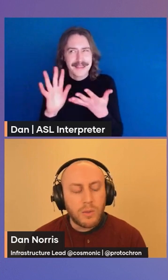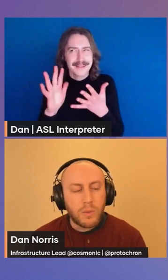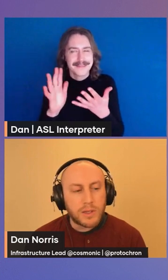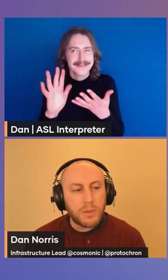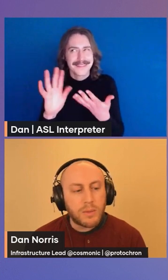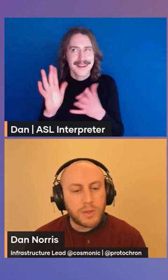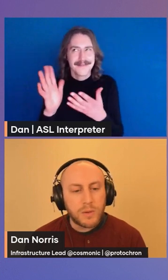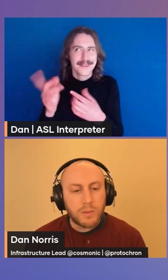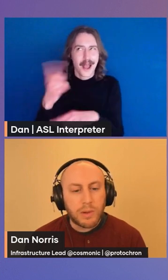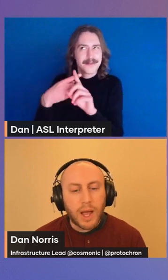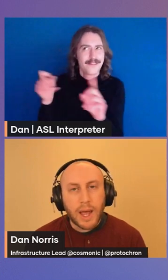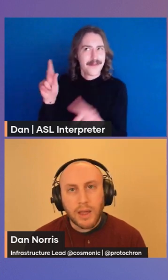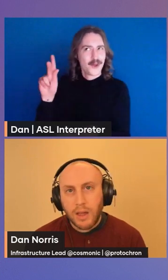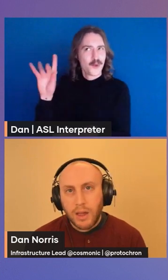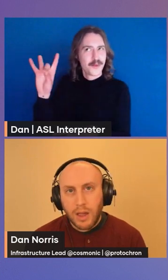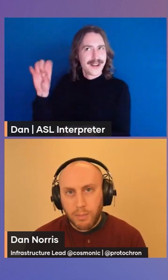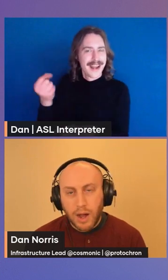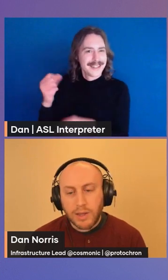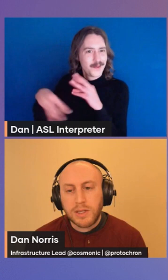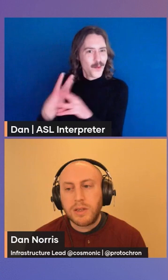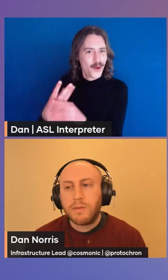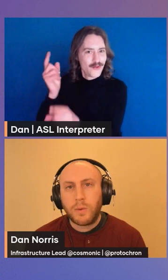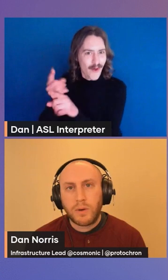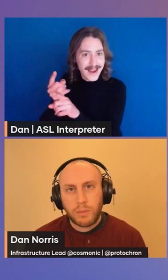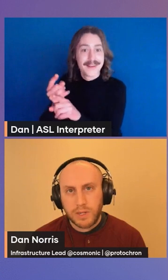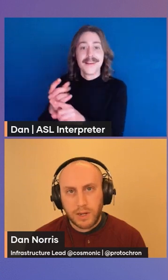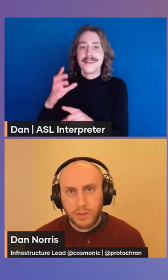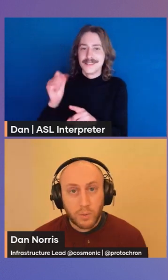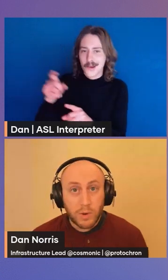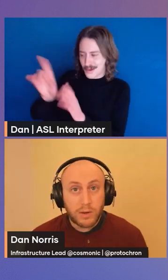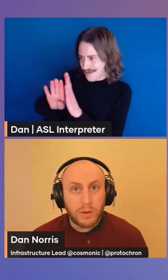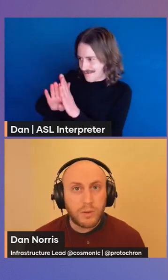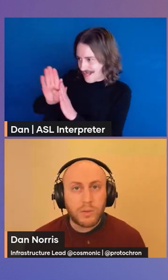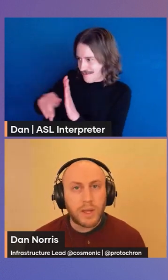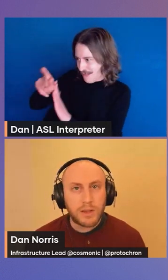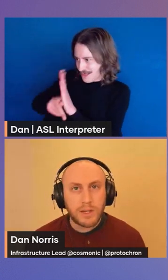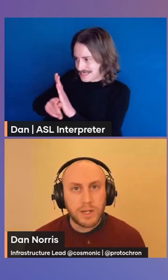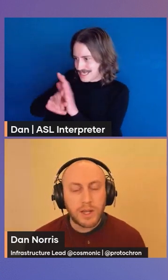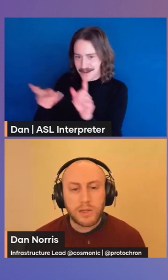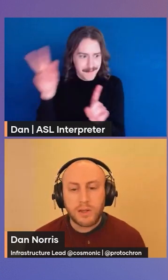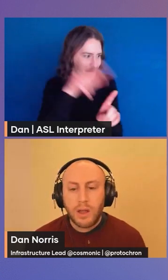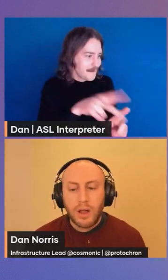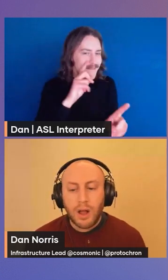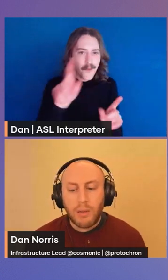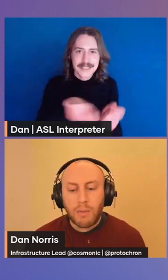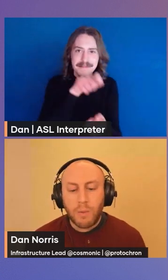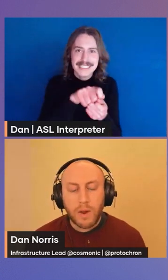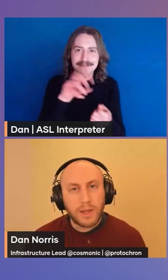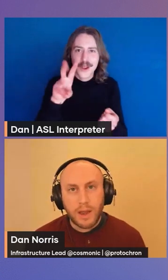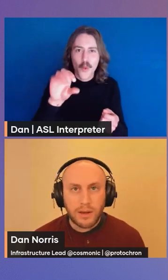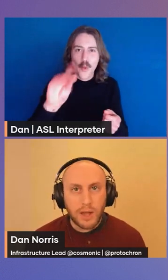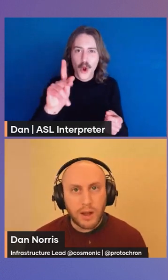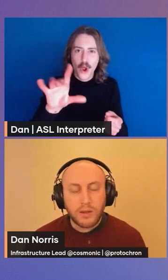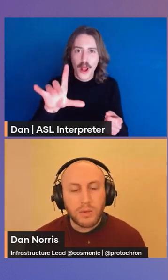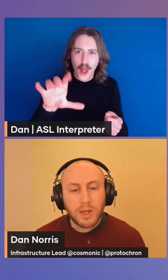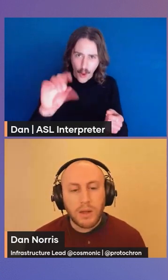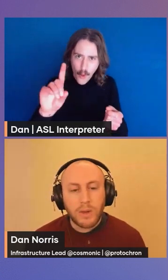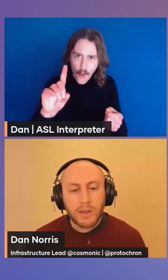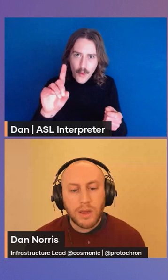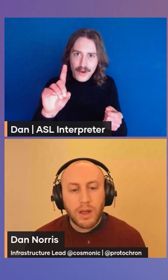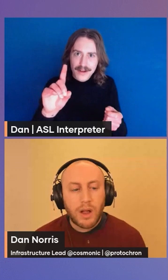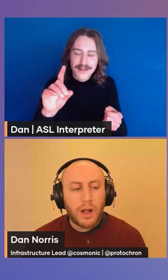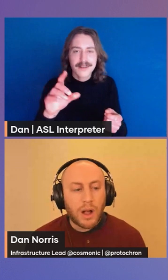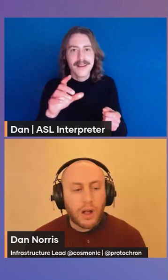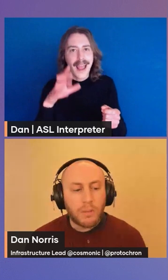you want to be able to apply a policy for a particular workload, right, that dictates what it can and cannot communicate